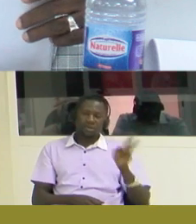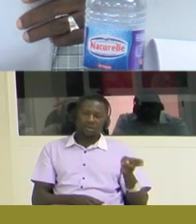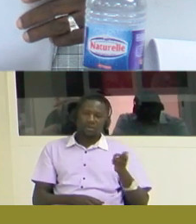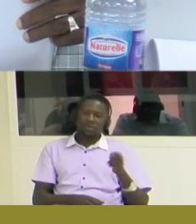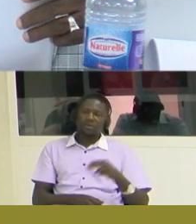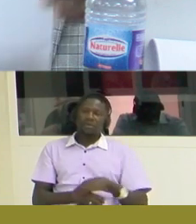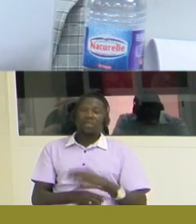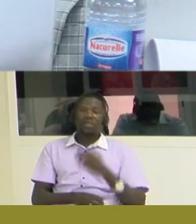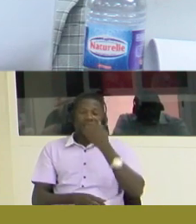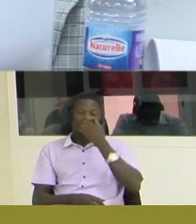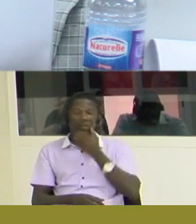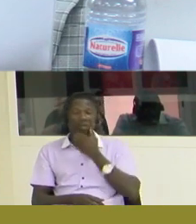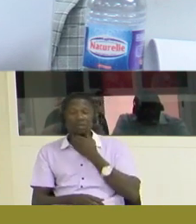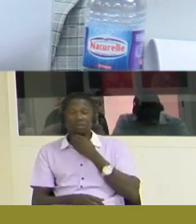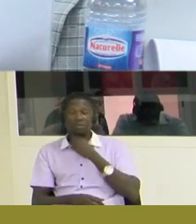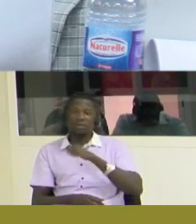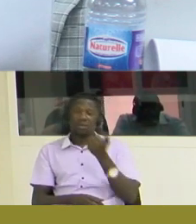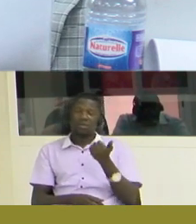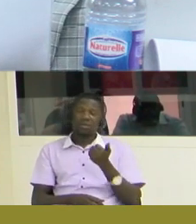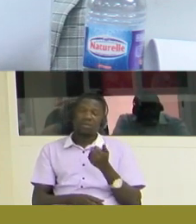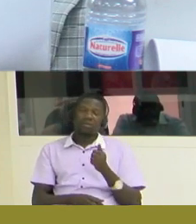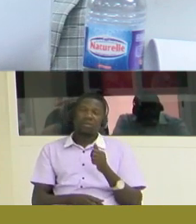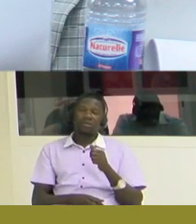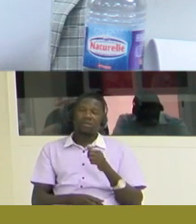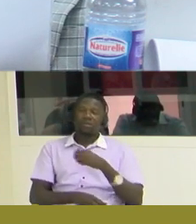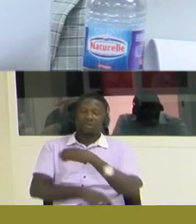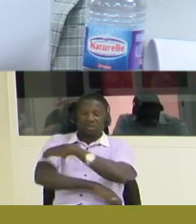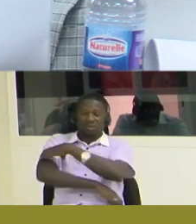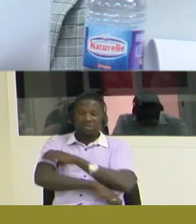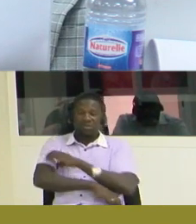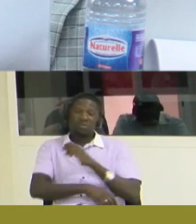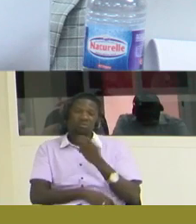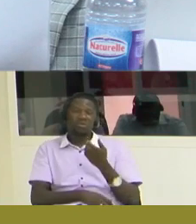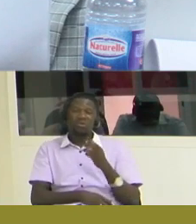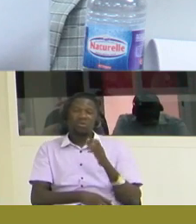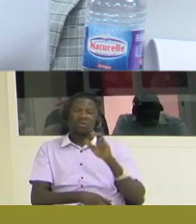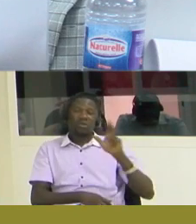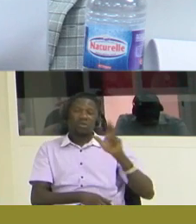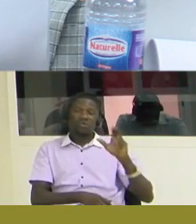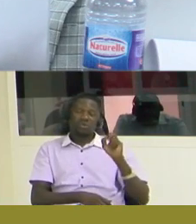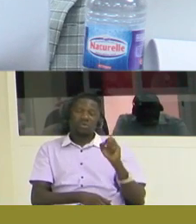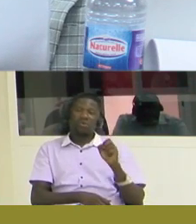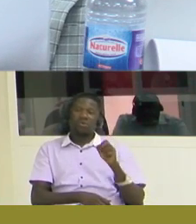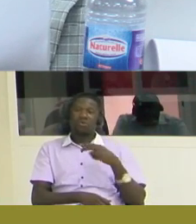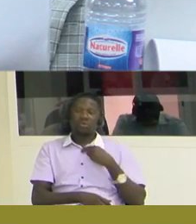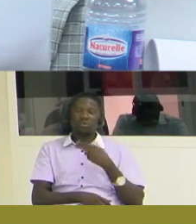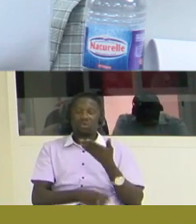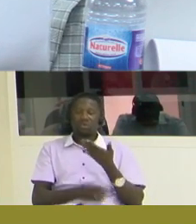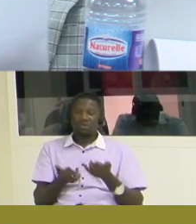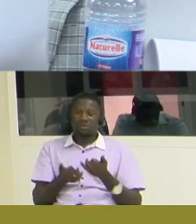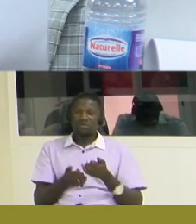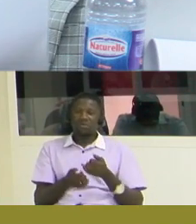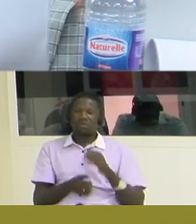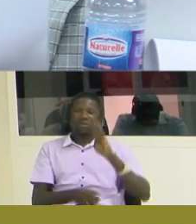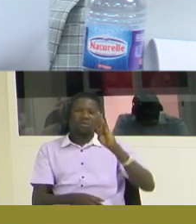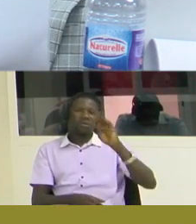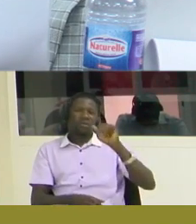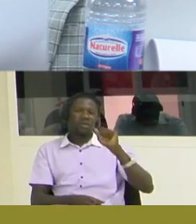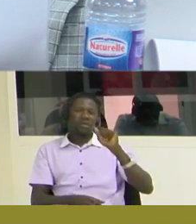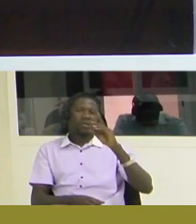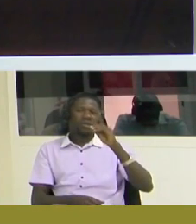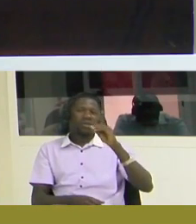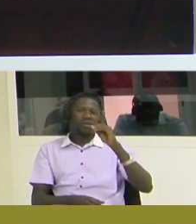I don't know a big a brigade I can't remember that probably but but somebody I